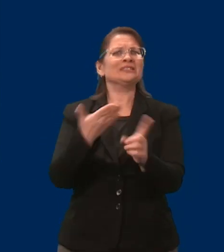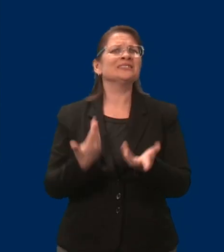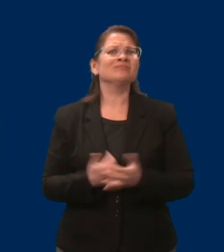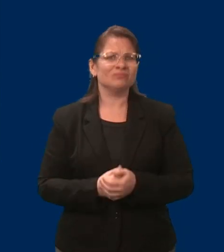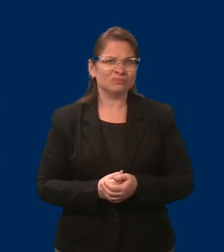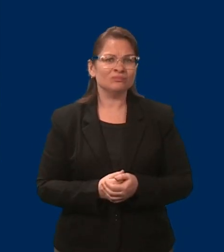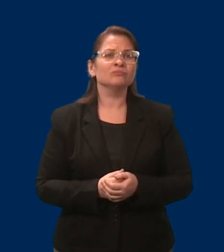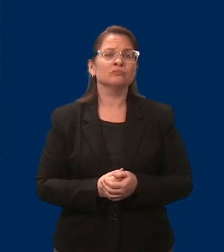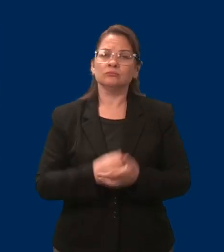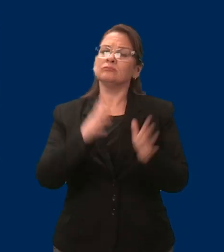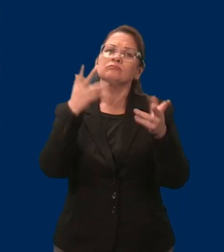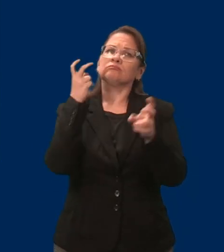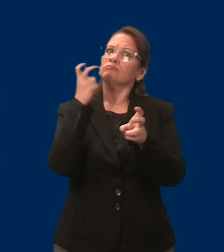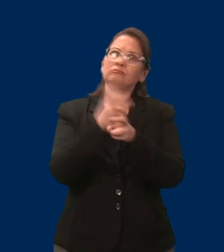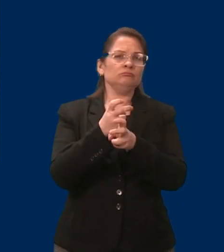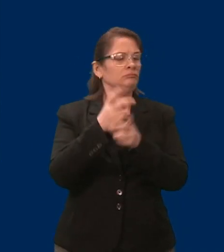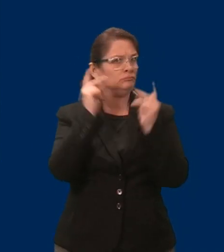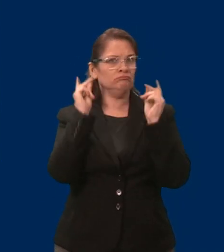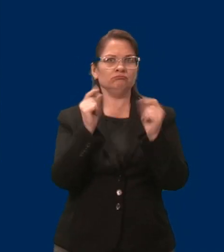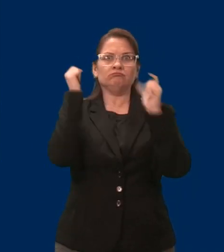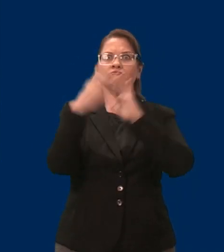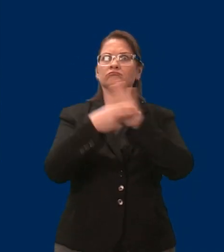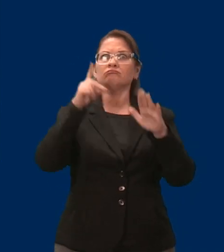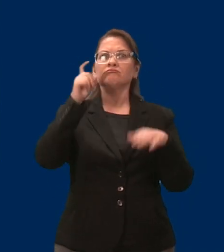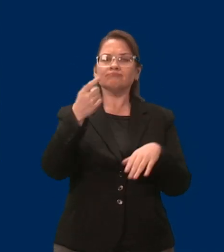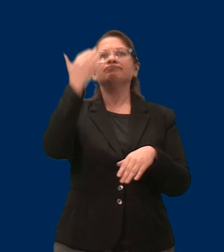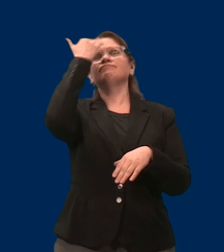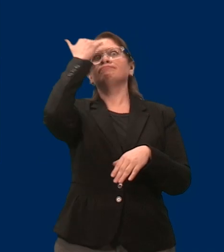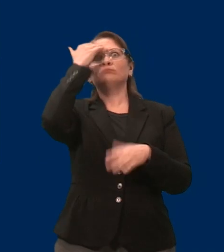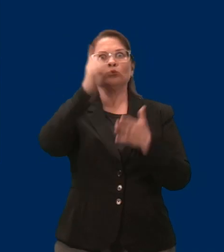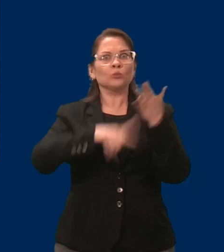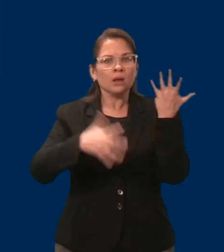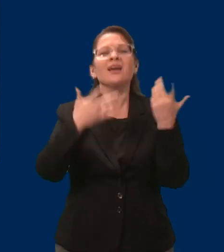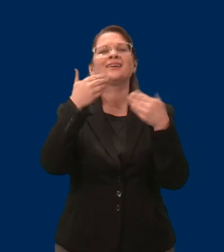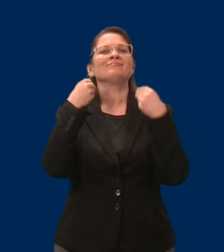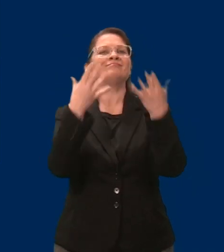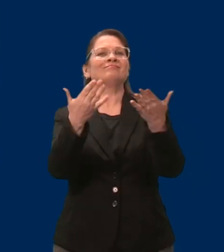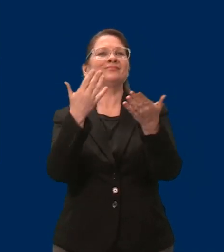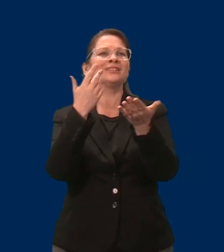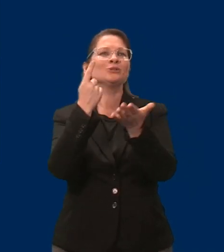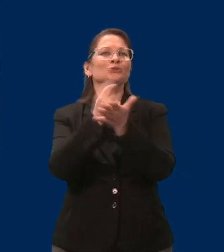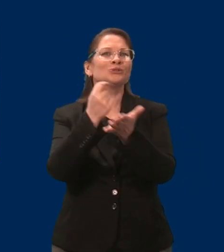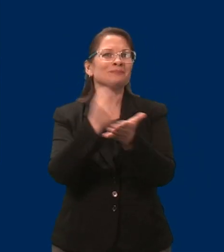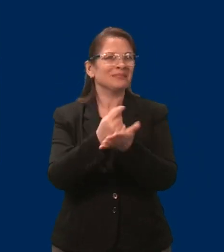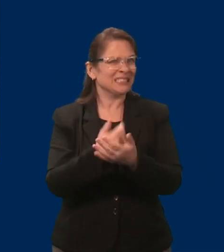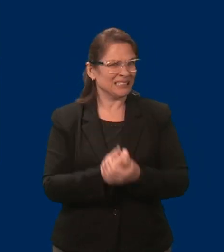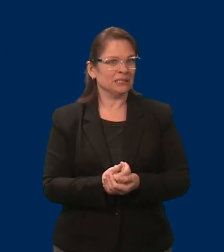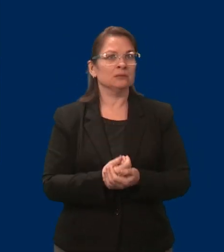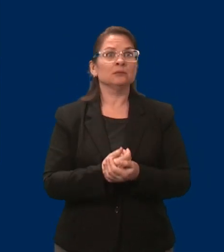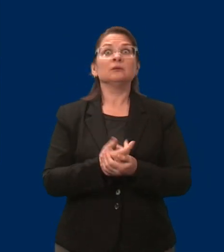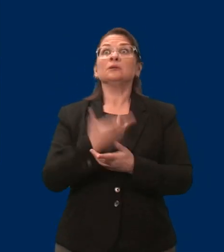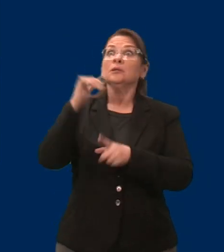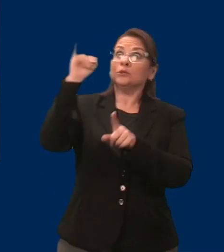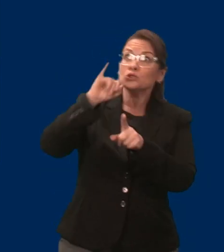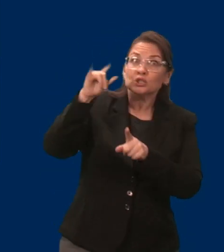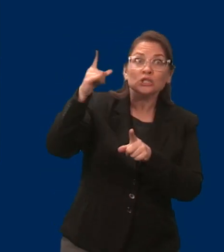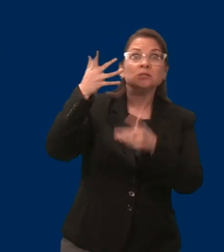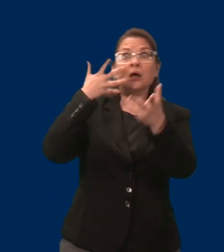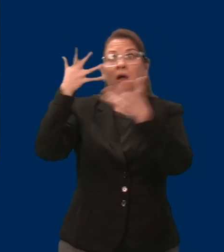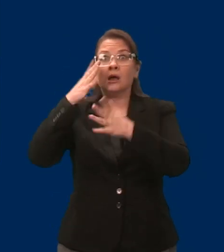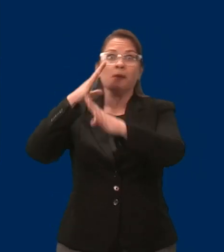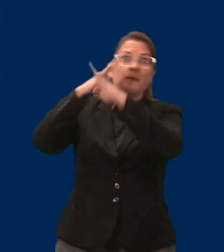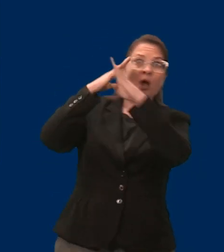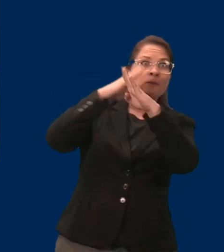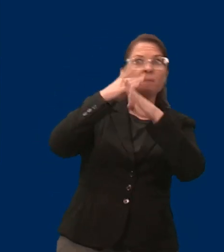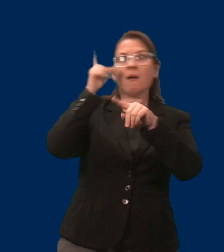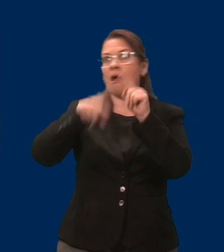a diagnosis and get treatment. So when you add network restrictions on top of that, it's not surprising that individuals with rare diseases